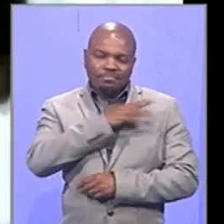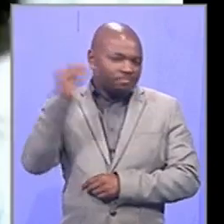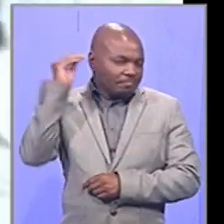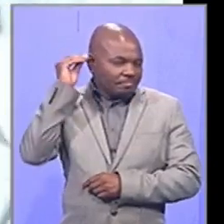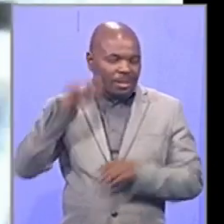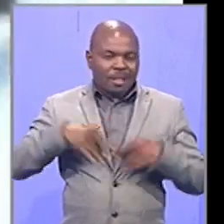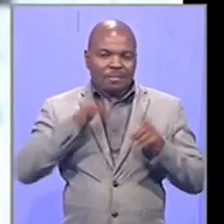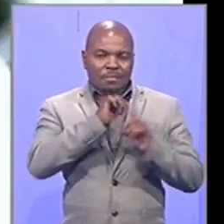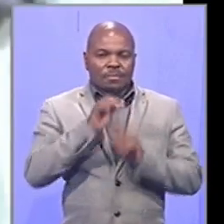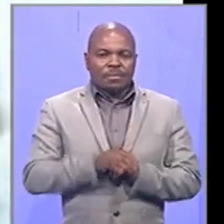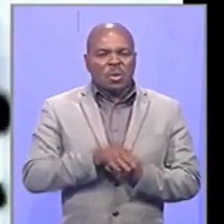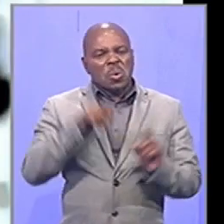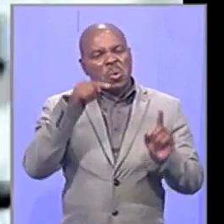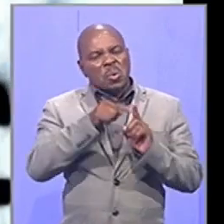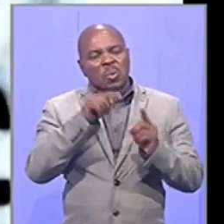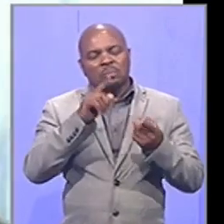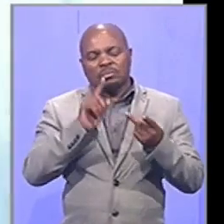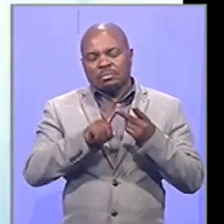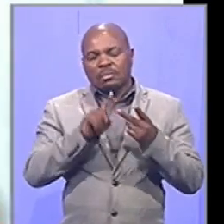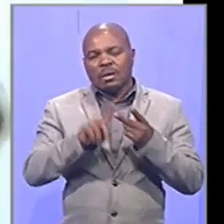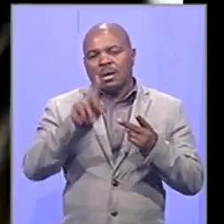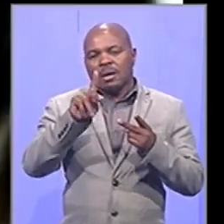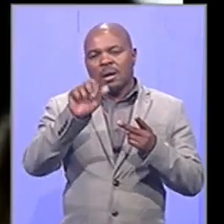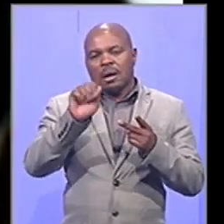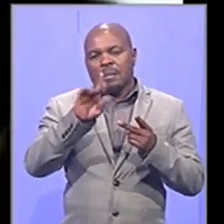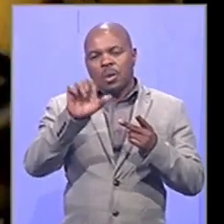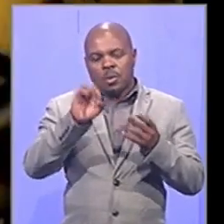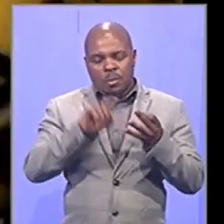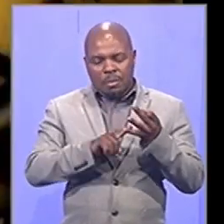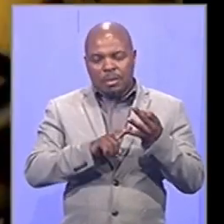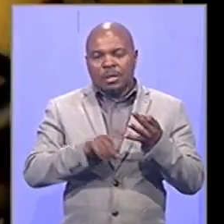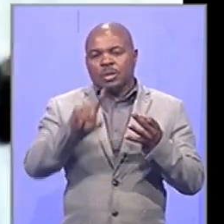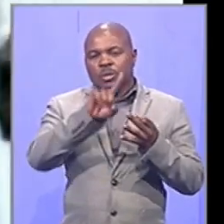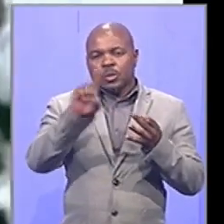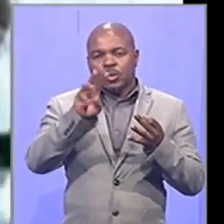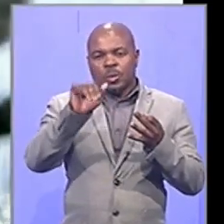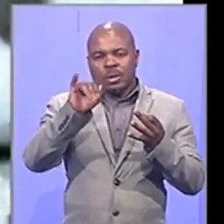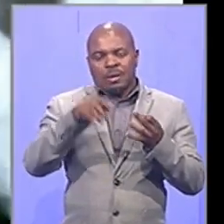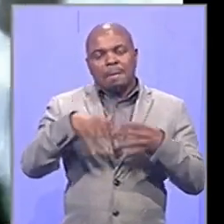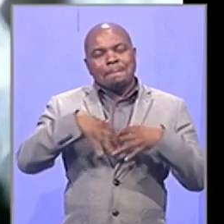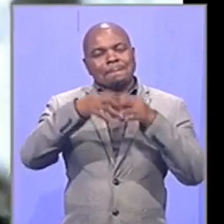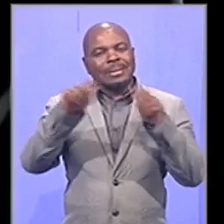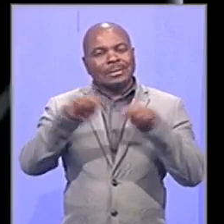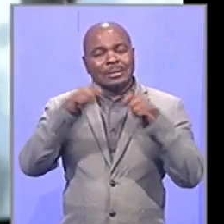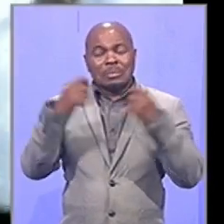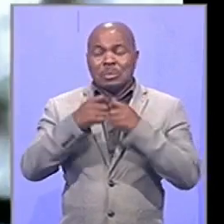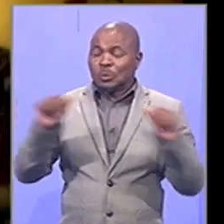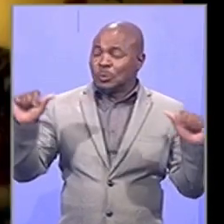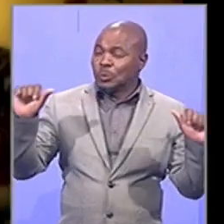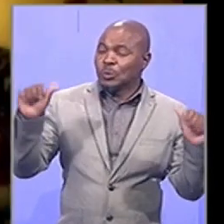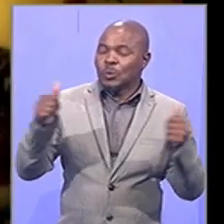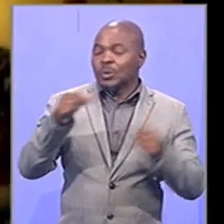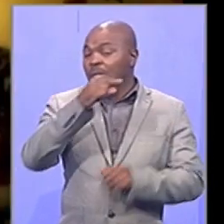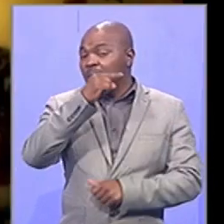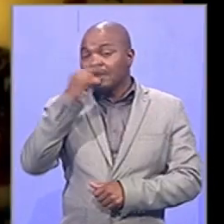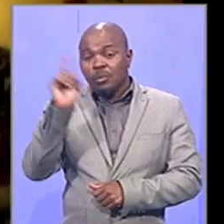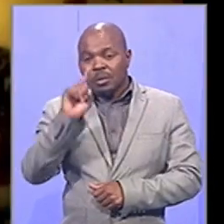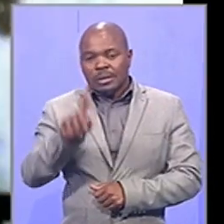Chabalala ga mmogo le thaka tša gagwe Kabelo Mabalane le Zwa Ibala ba ile ba tlhama sehlopha se bogale sefaleng